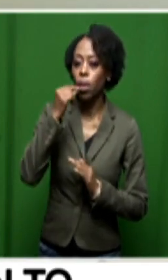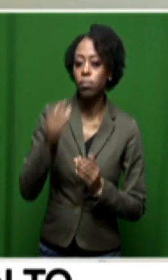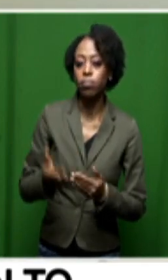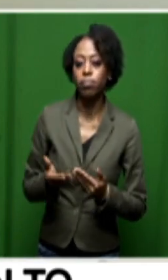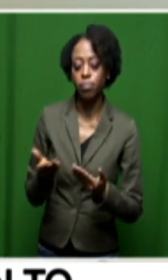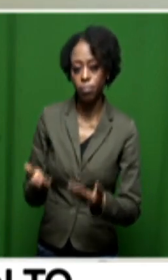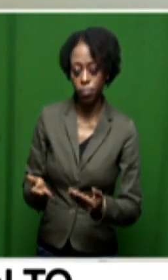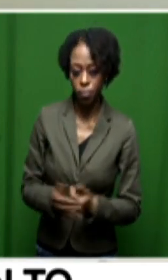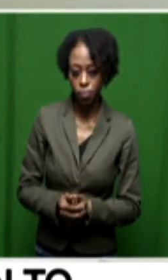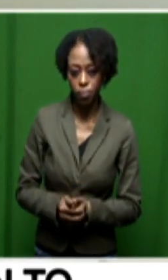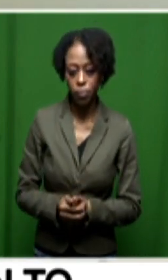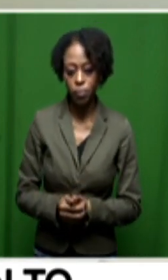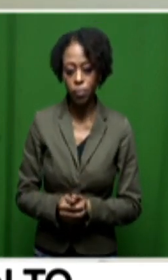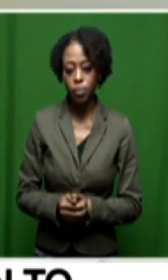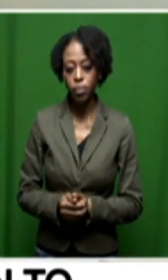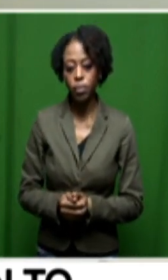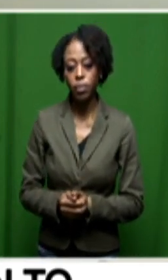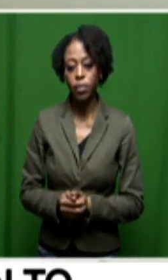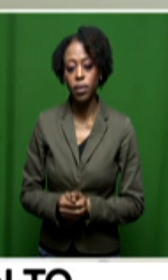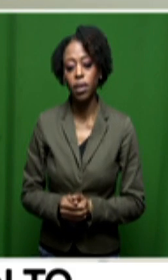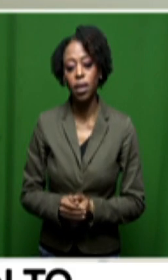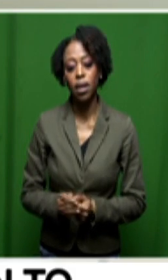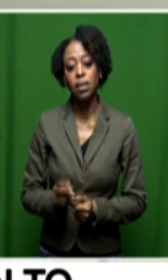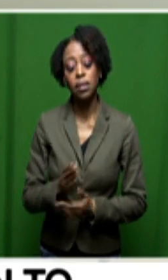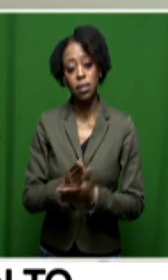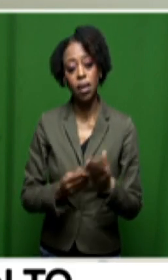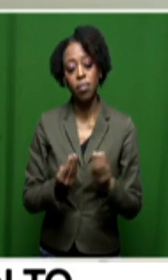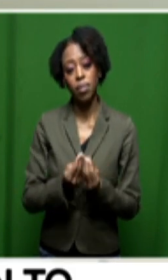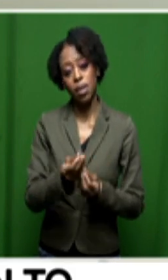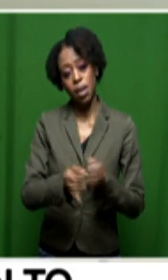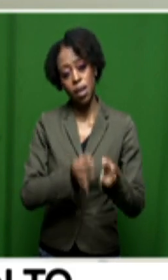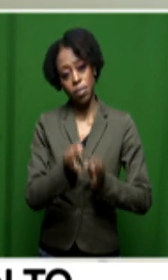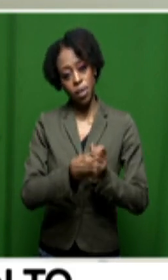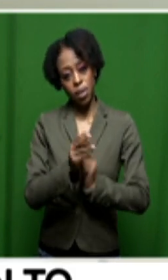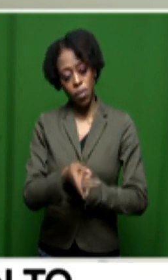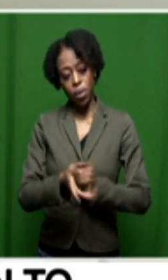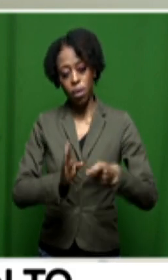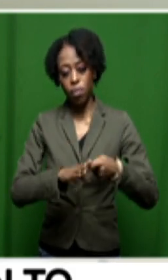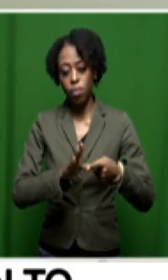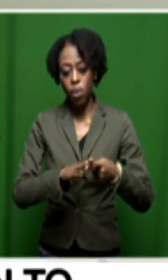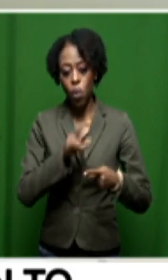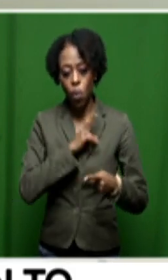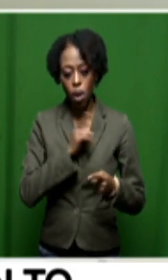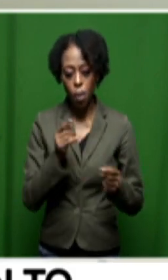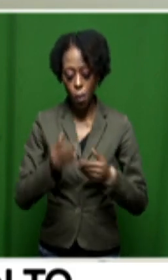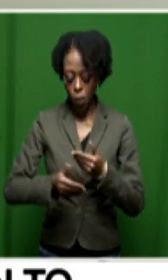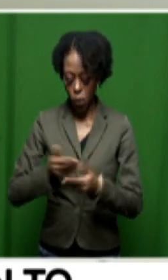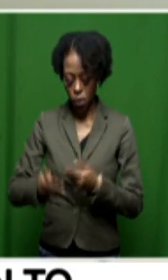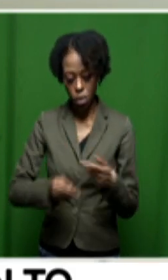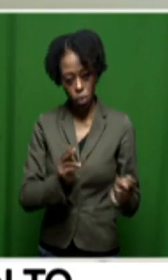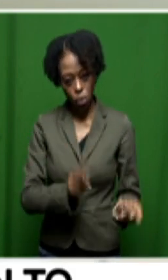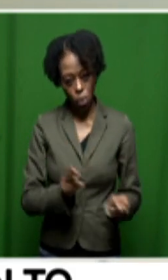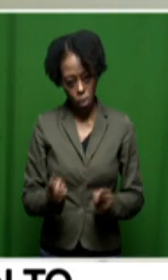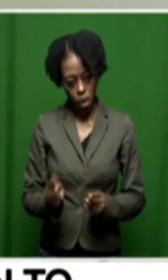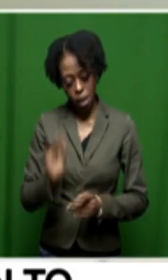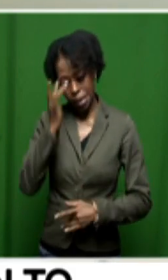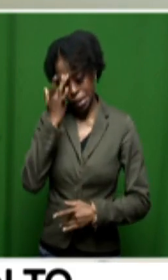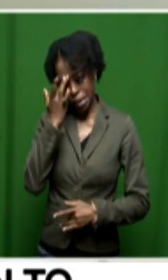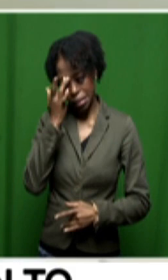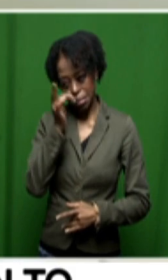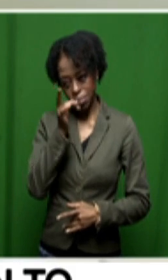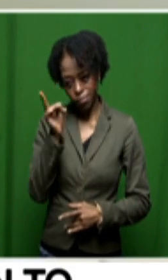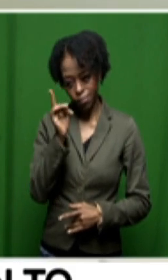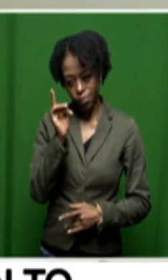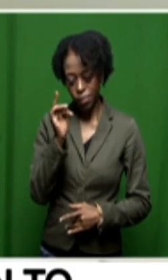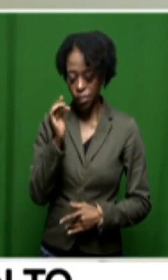services. Yeah. Now, let me just explain a few simple things. One is the normal process. When you get sick, you get